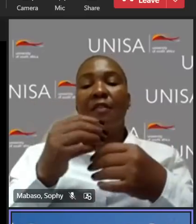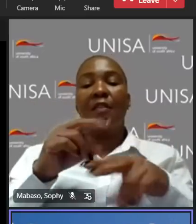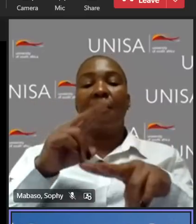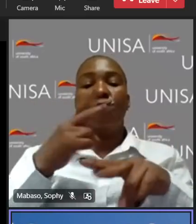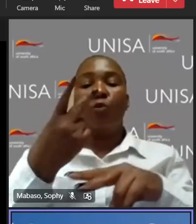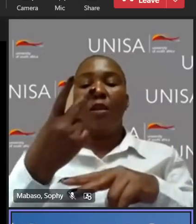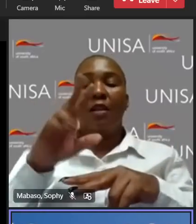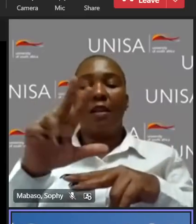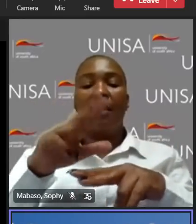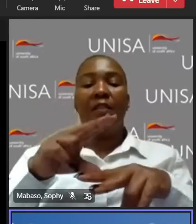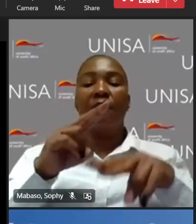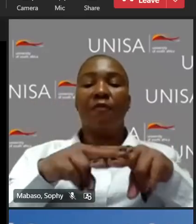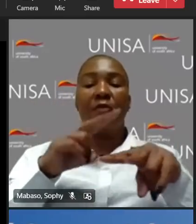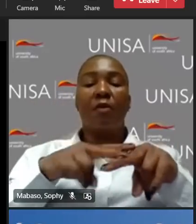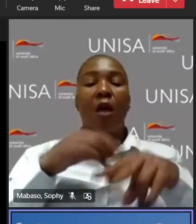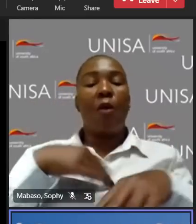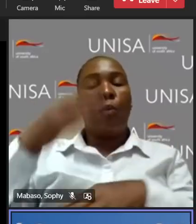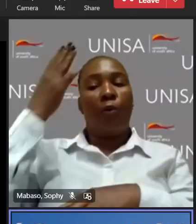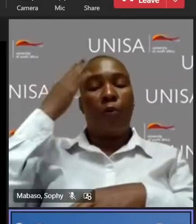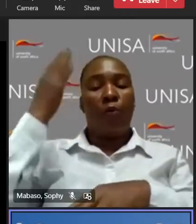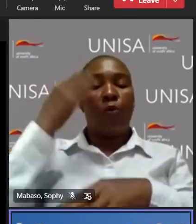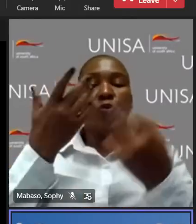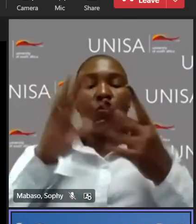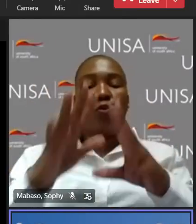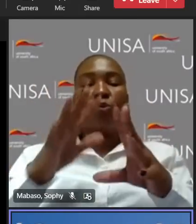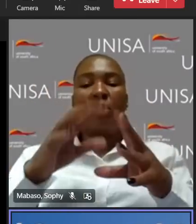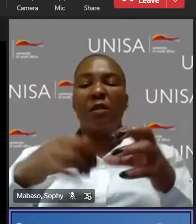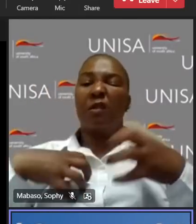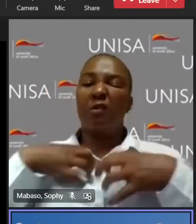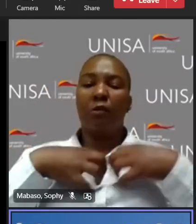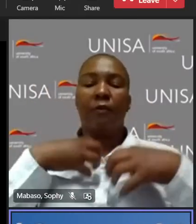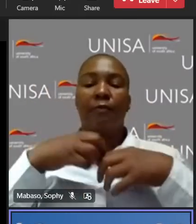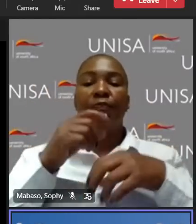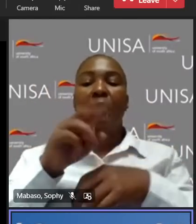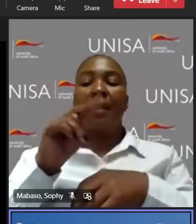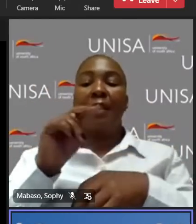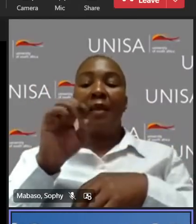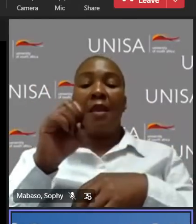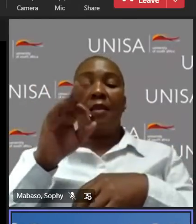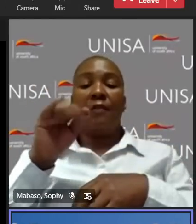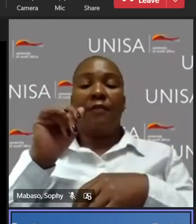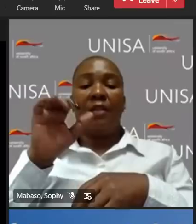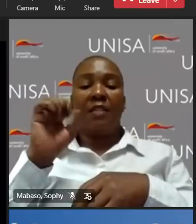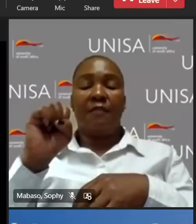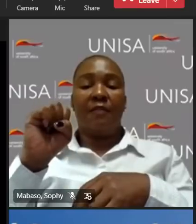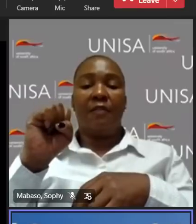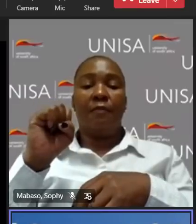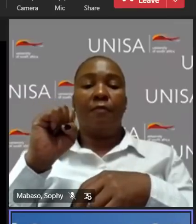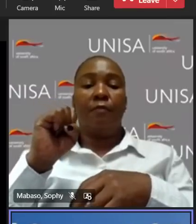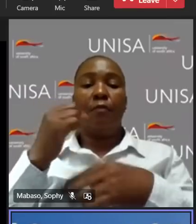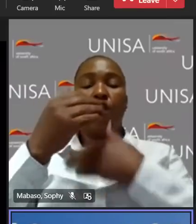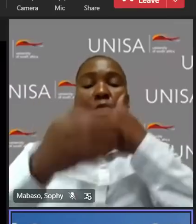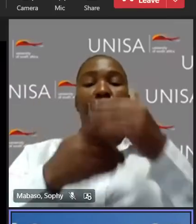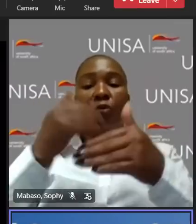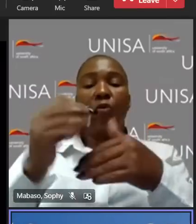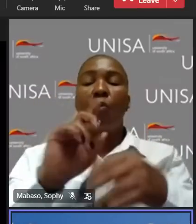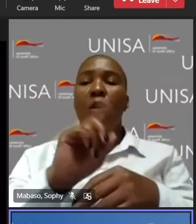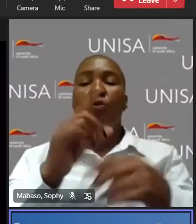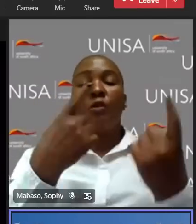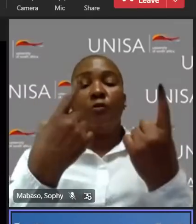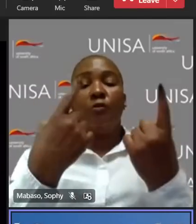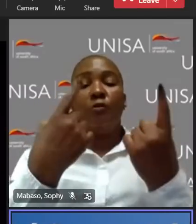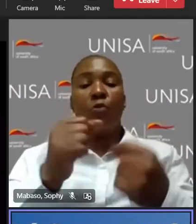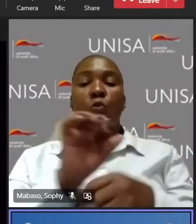frustrated in that. NSFAS process and verify What we do after